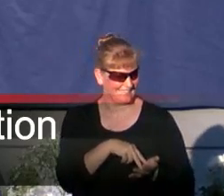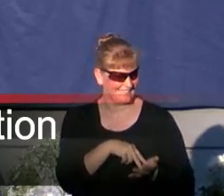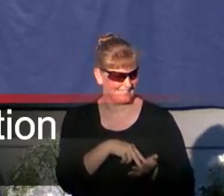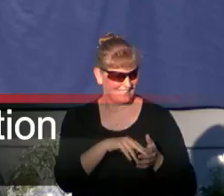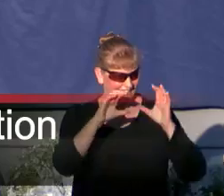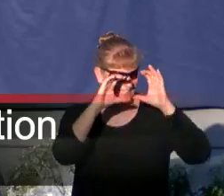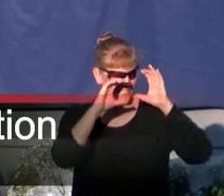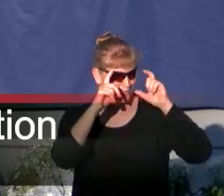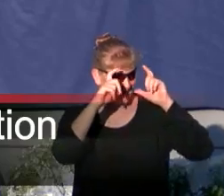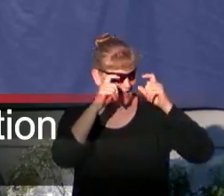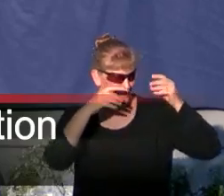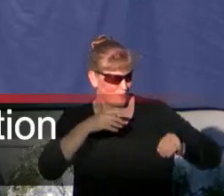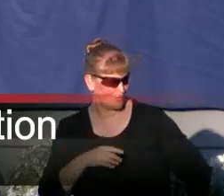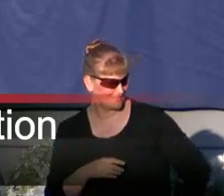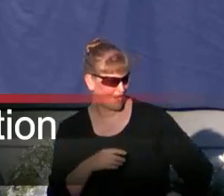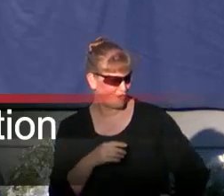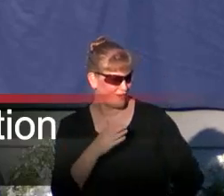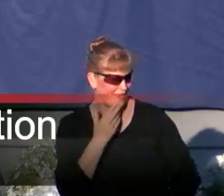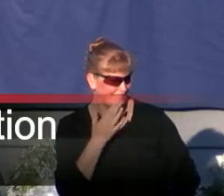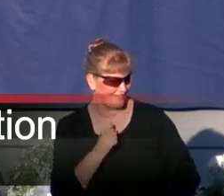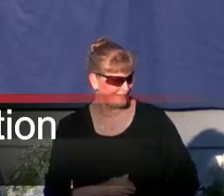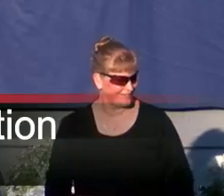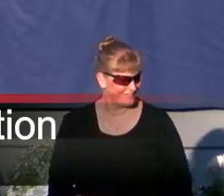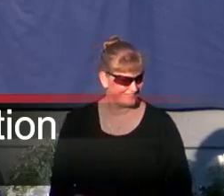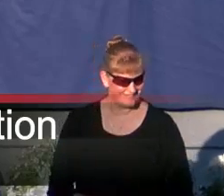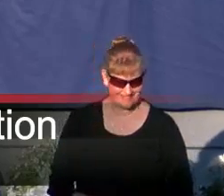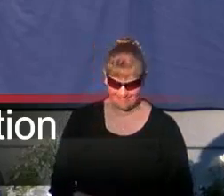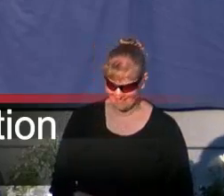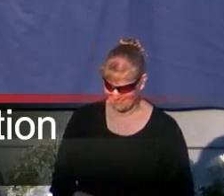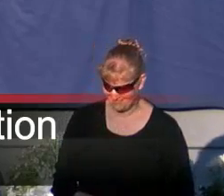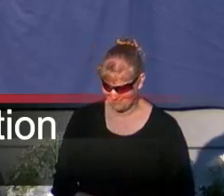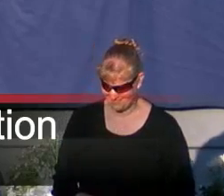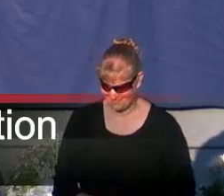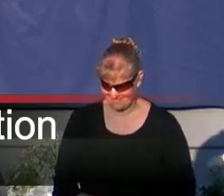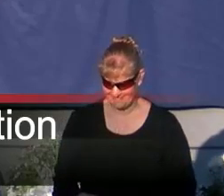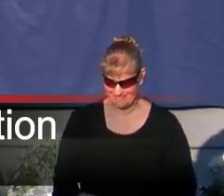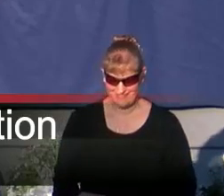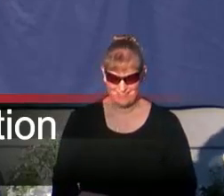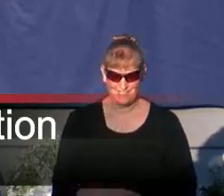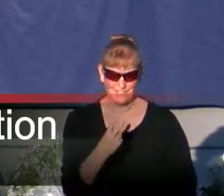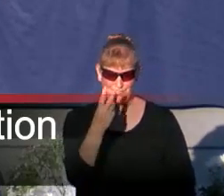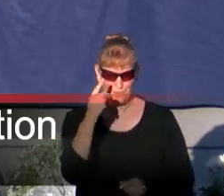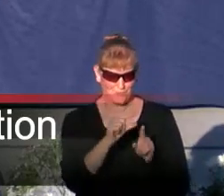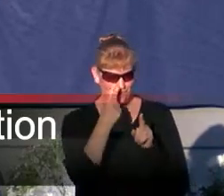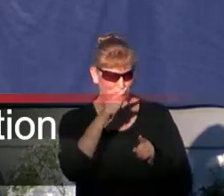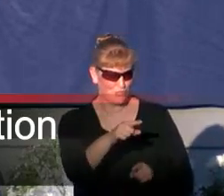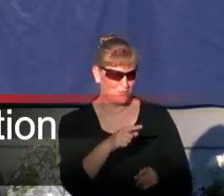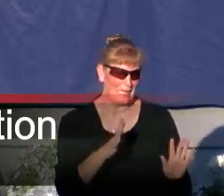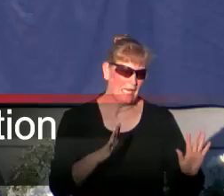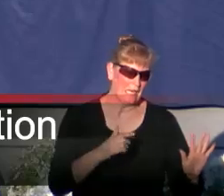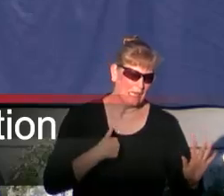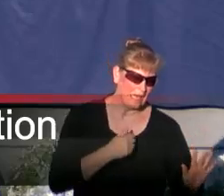down, honey. Stand up. There you go. Two words to you, honey. I'm sorry.